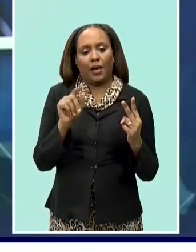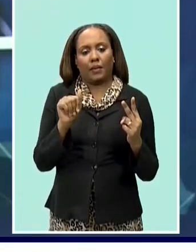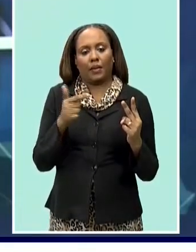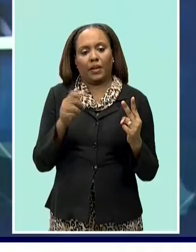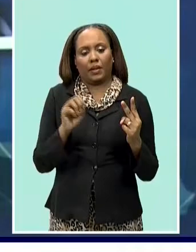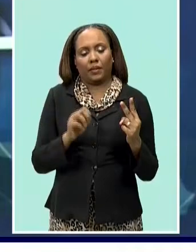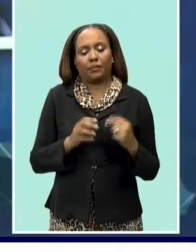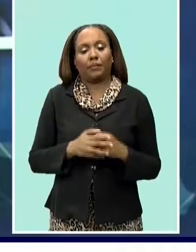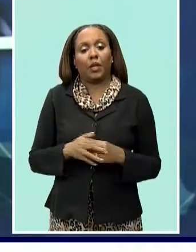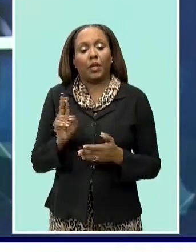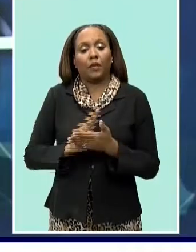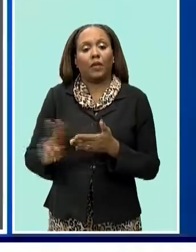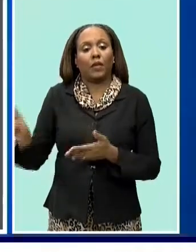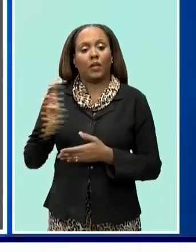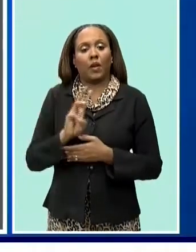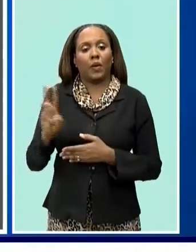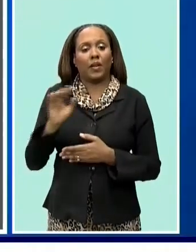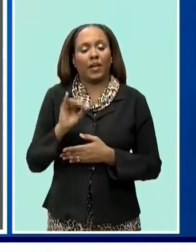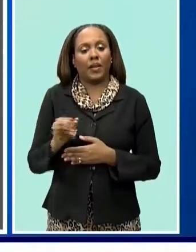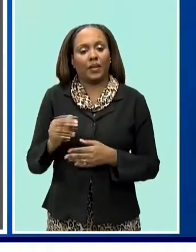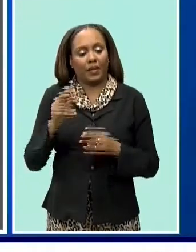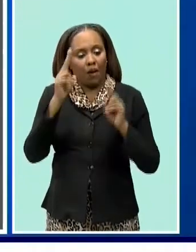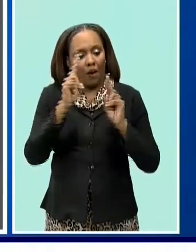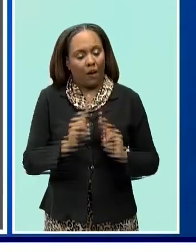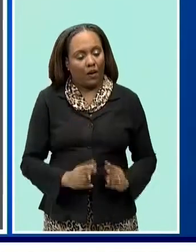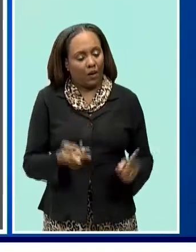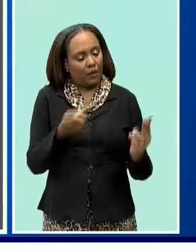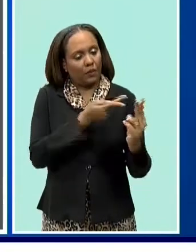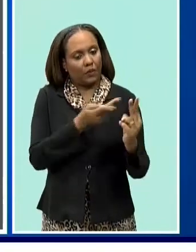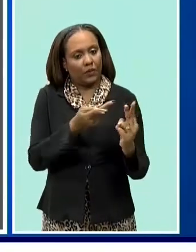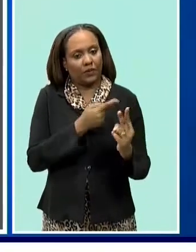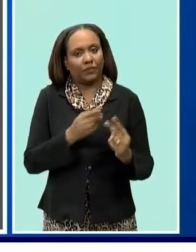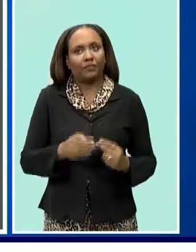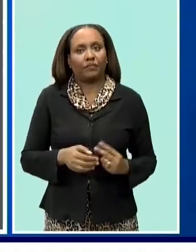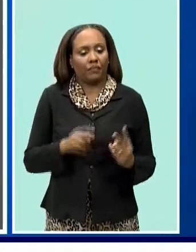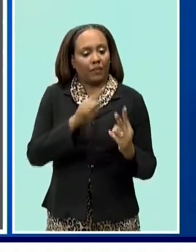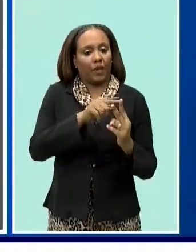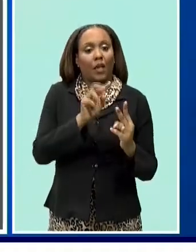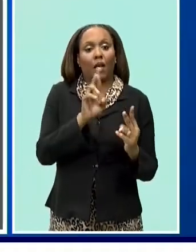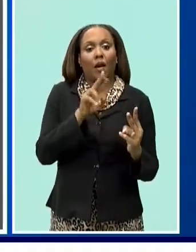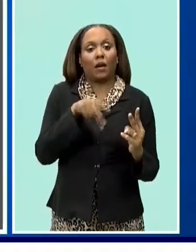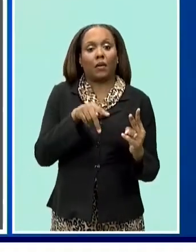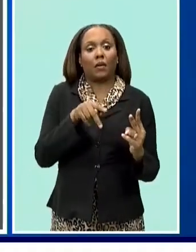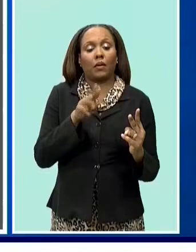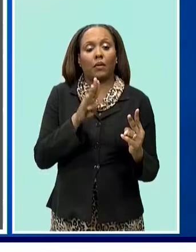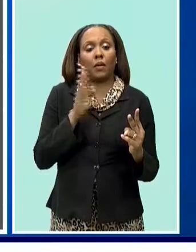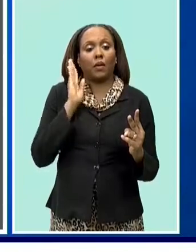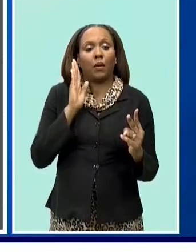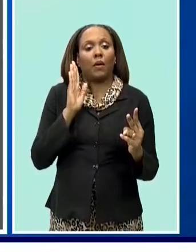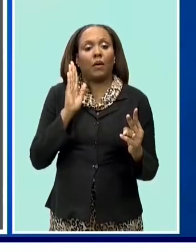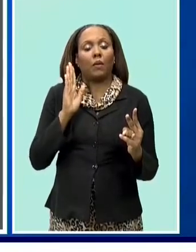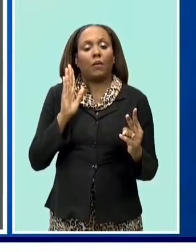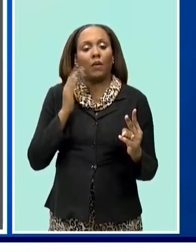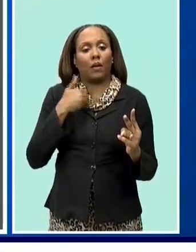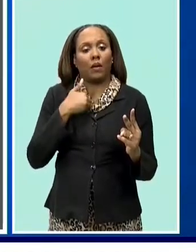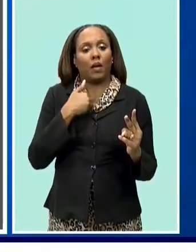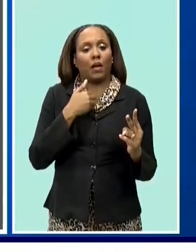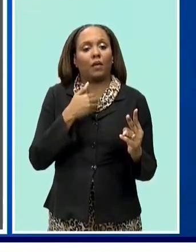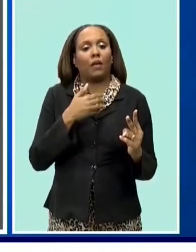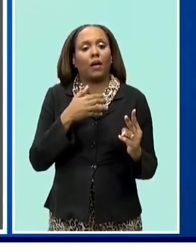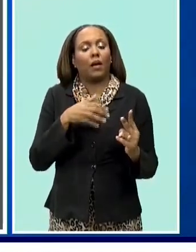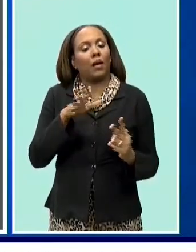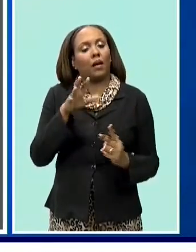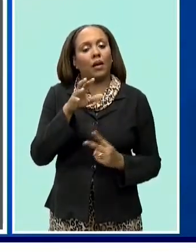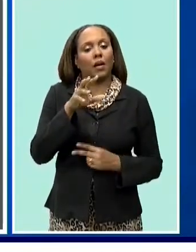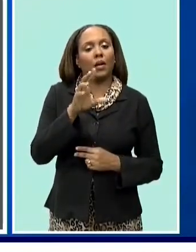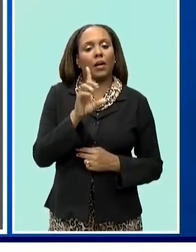Emtage. RPB, who is Barbados' most decorated calypsonian, will be conferred a Doctor of Letters by the University of the West Indies for his